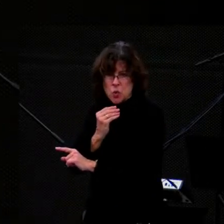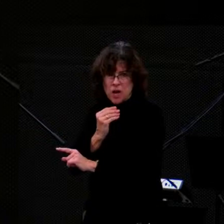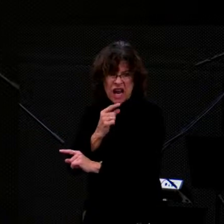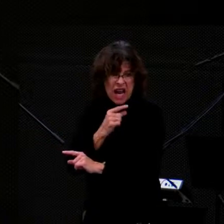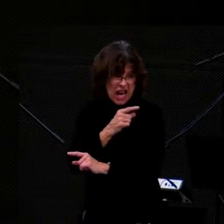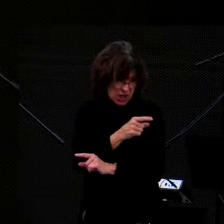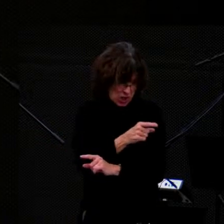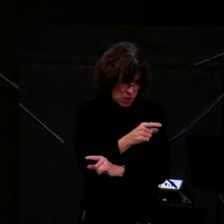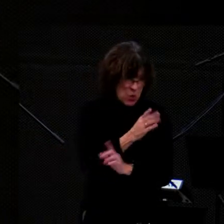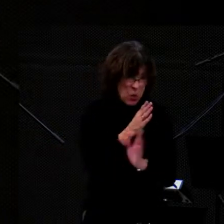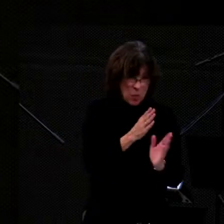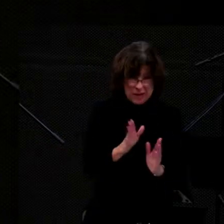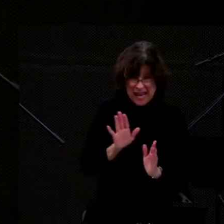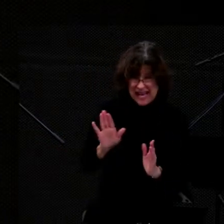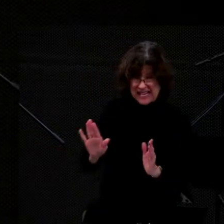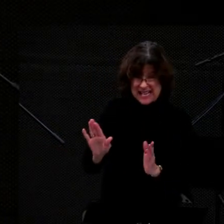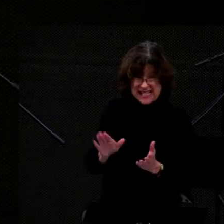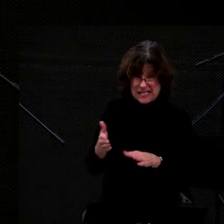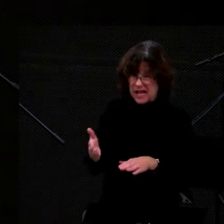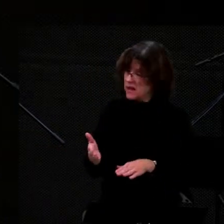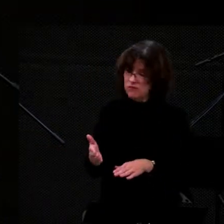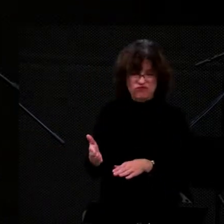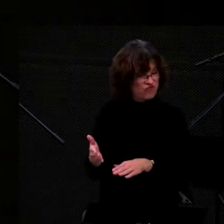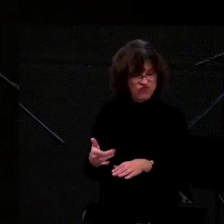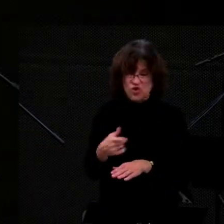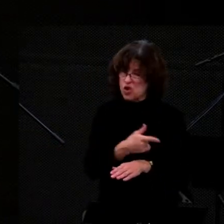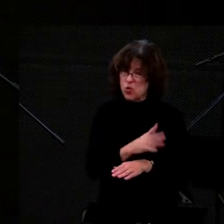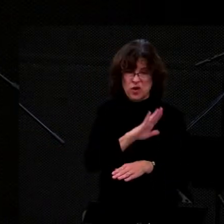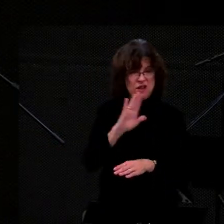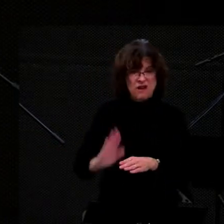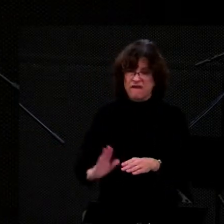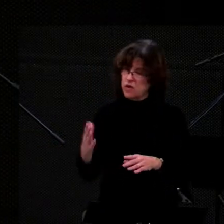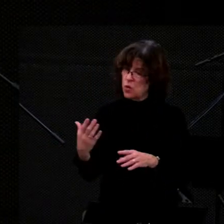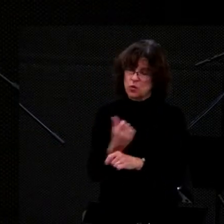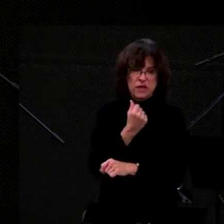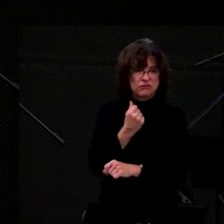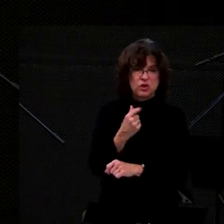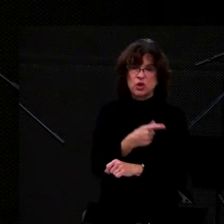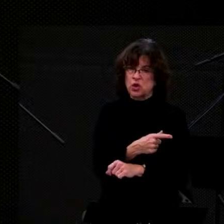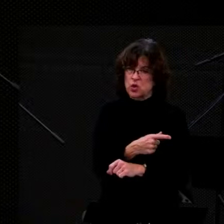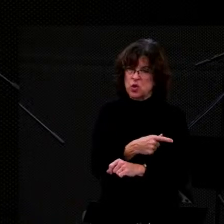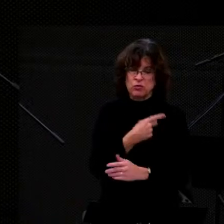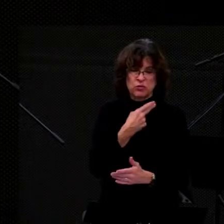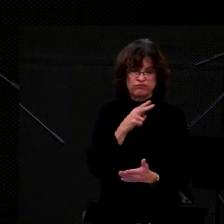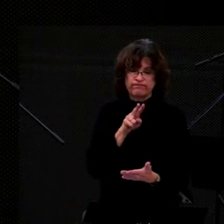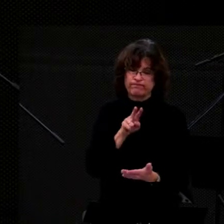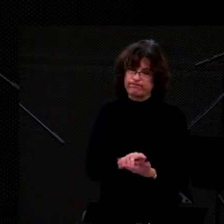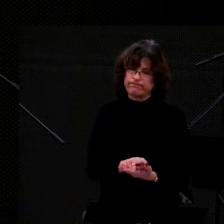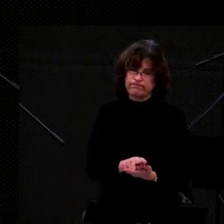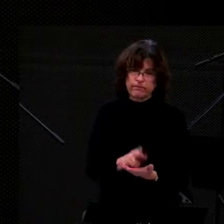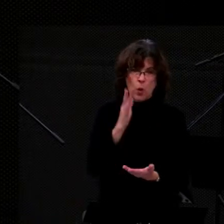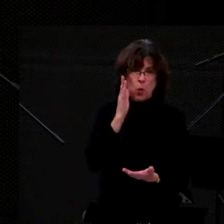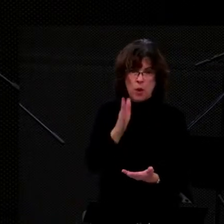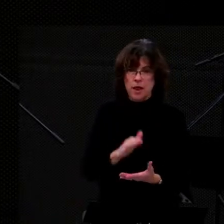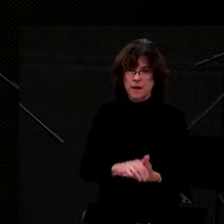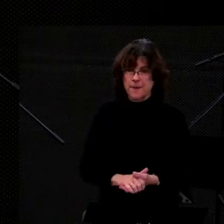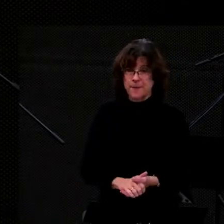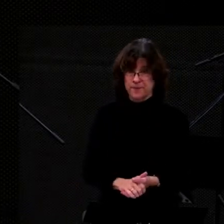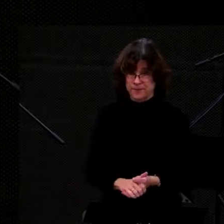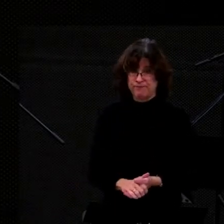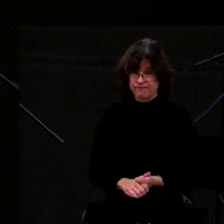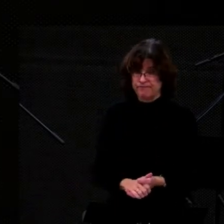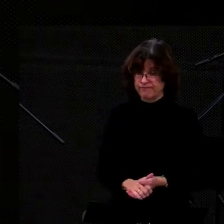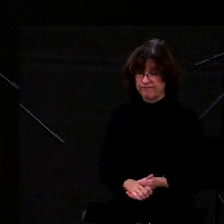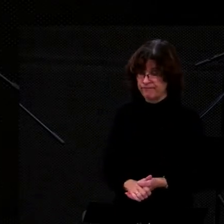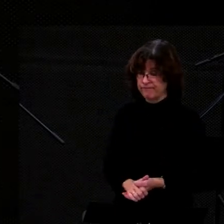people, you will not overcome him, but will surely fall before him. While they were yet talking with